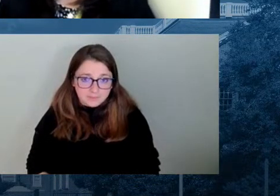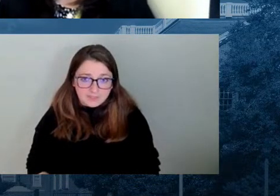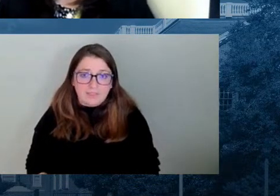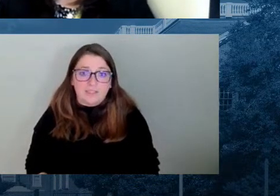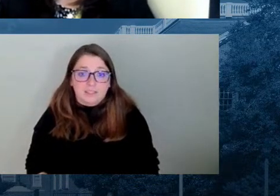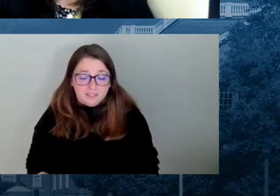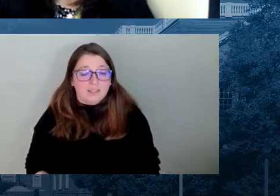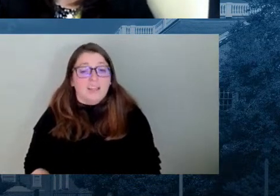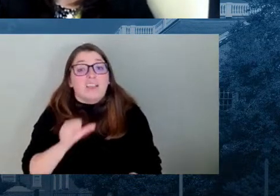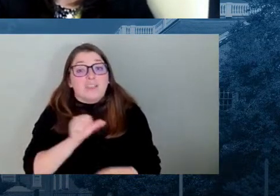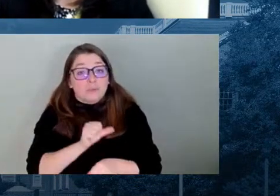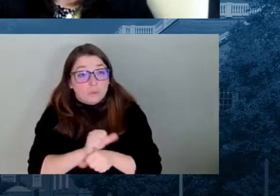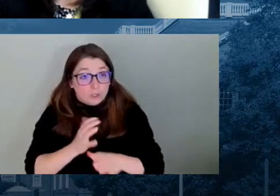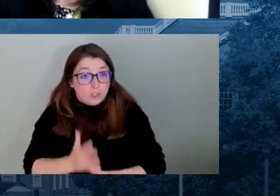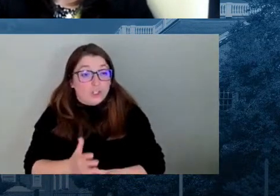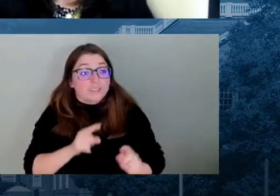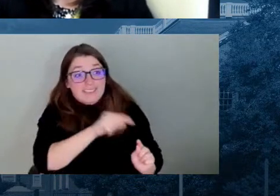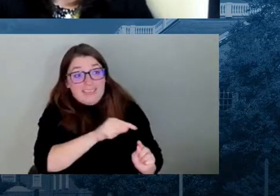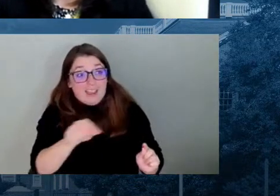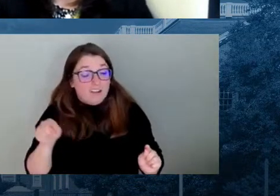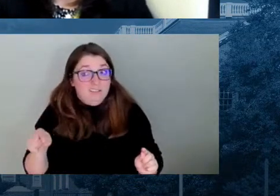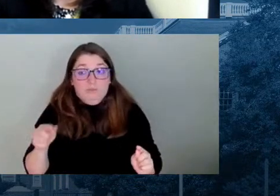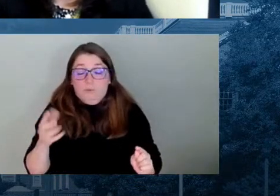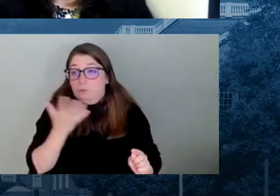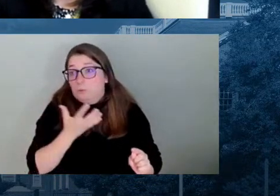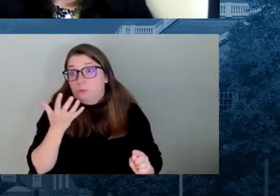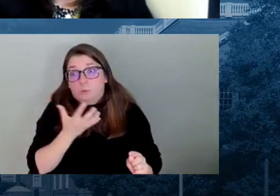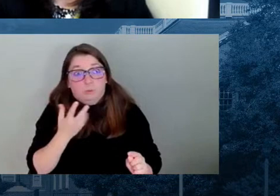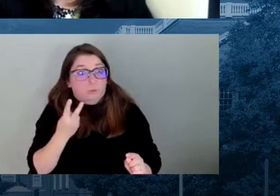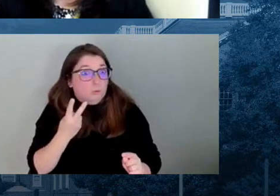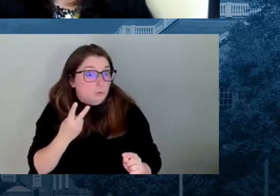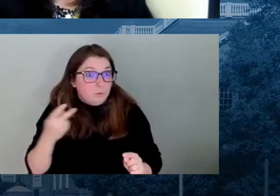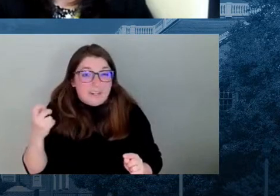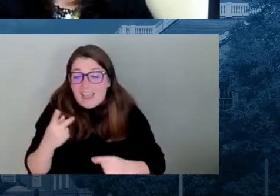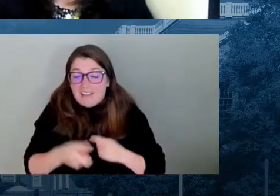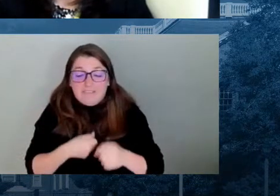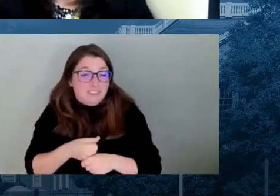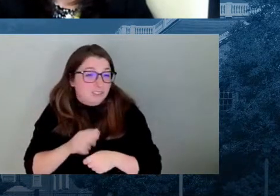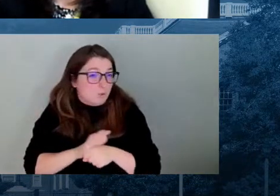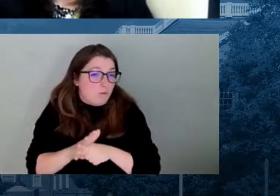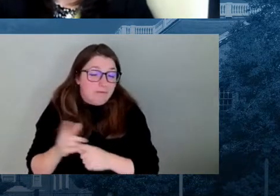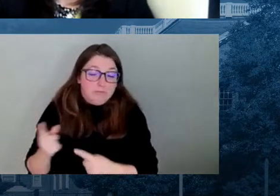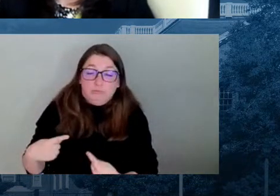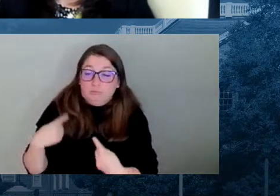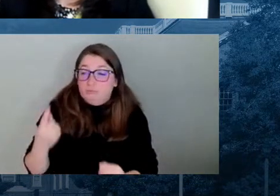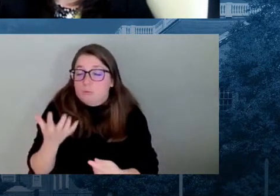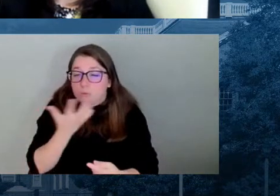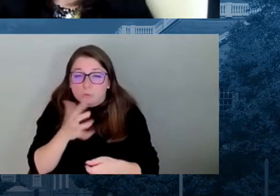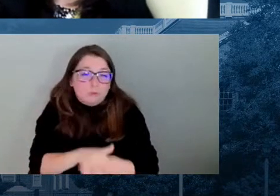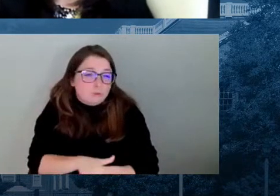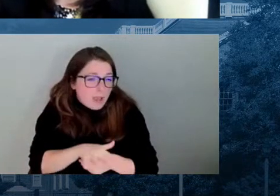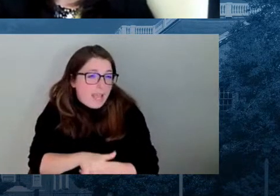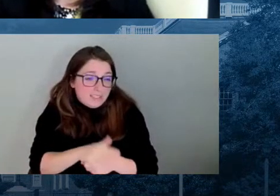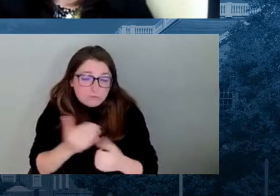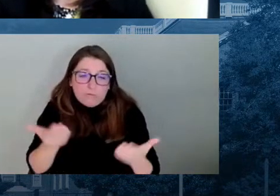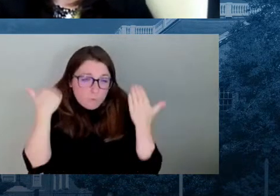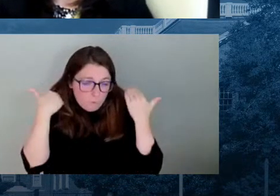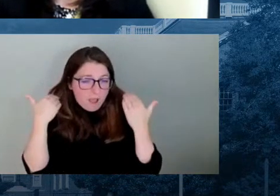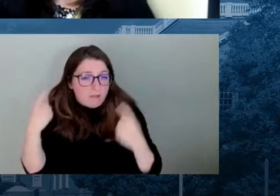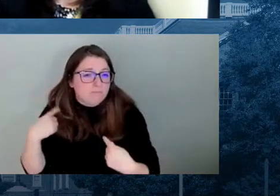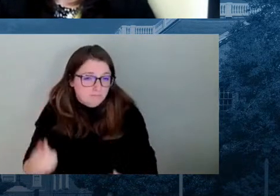stressed during the last 2.5 years of COVID-19, which makes the